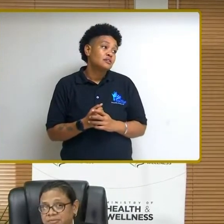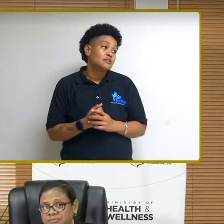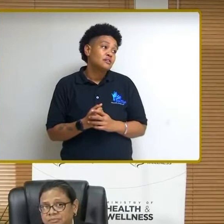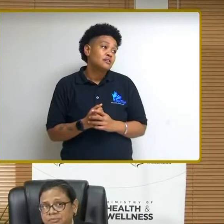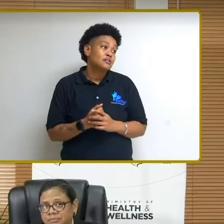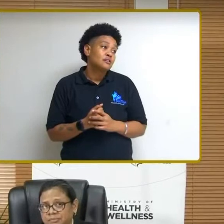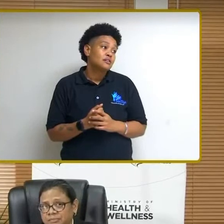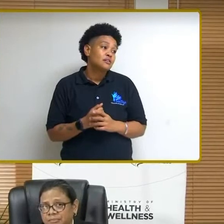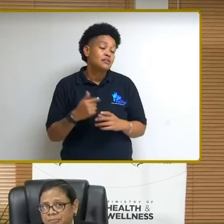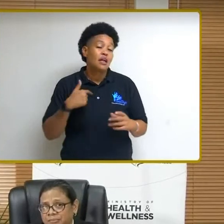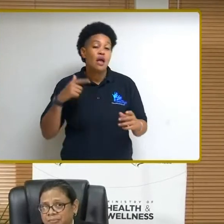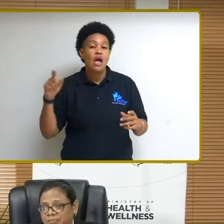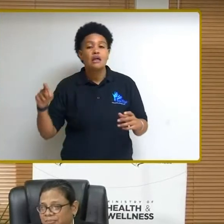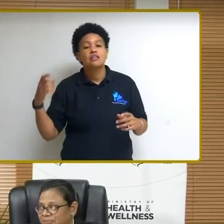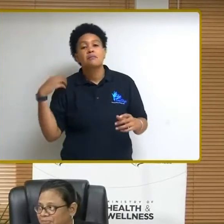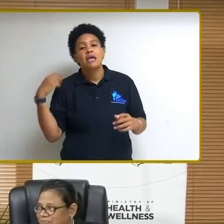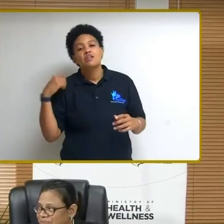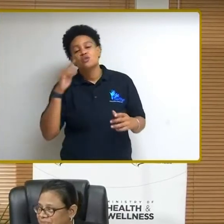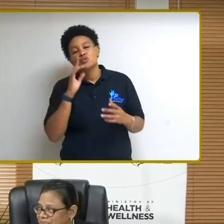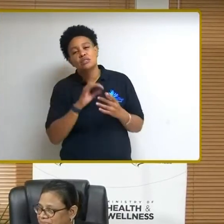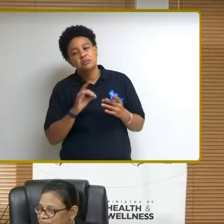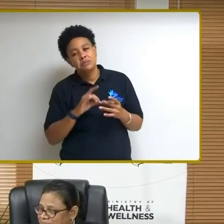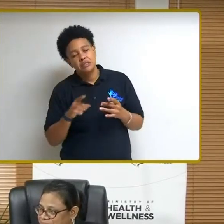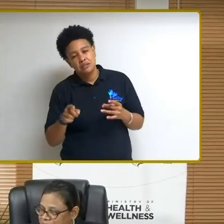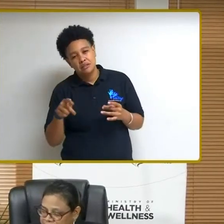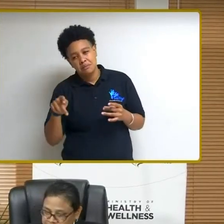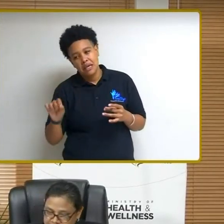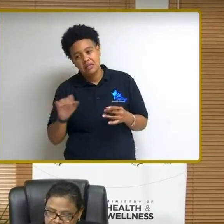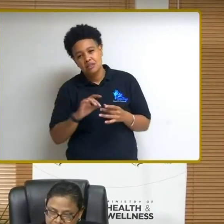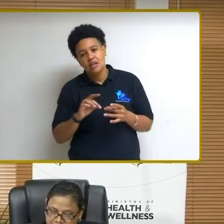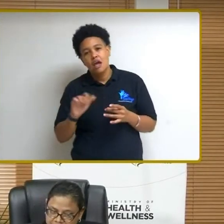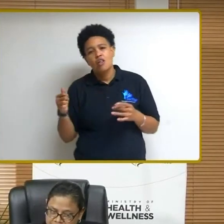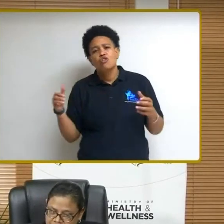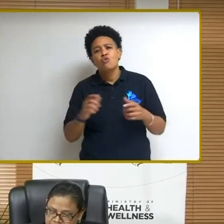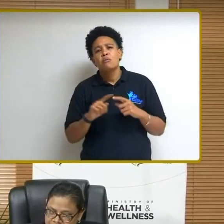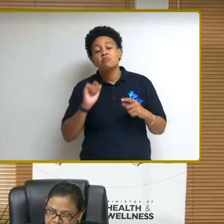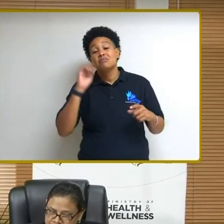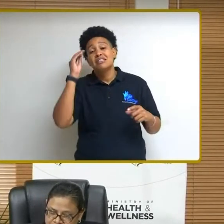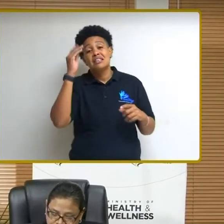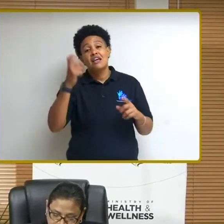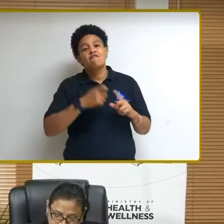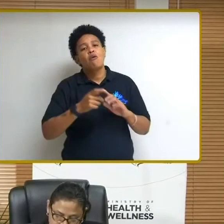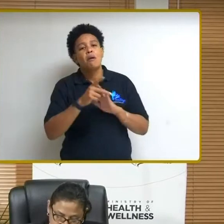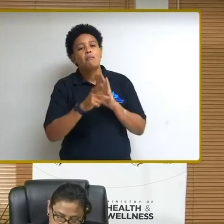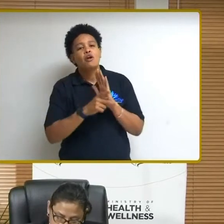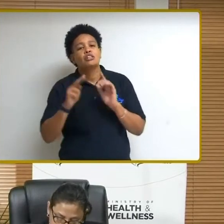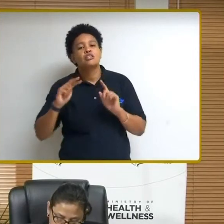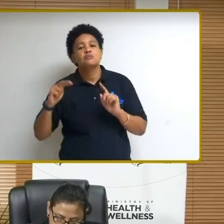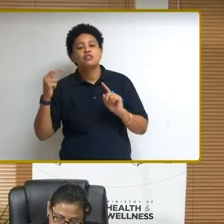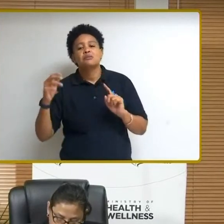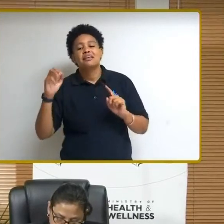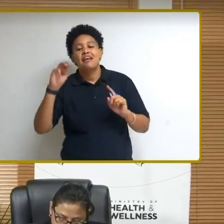Well, I'm going to ask the peers to speak to the other groups, but let me just say from a policy perspective,